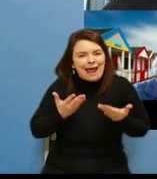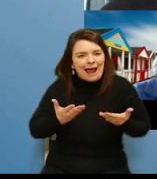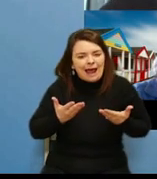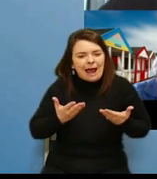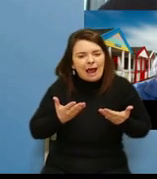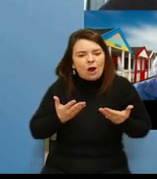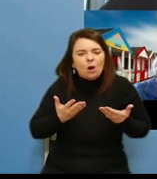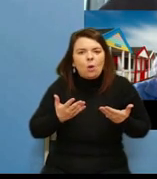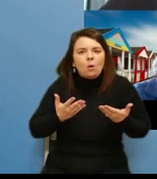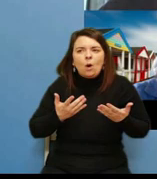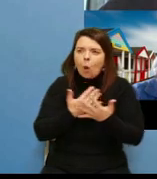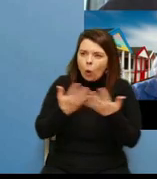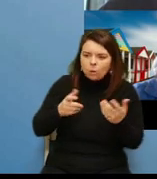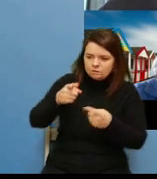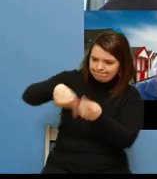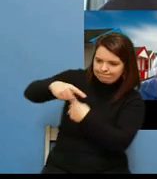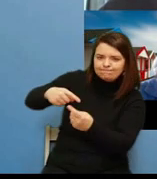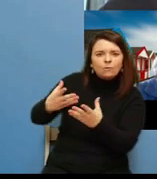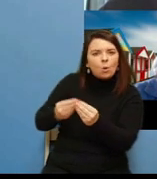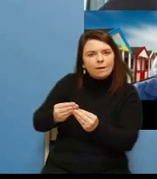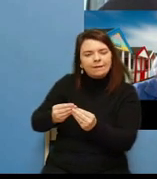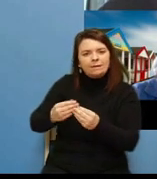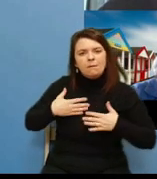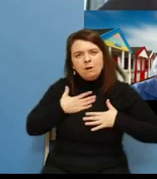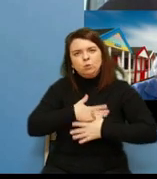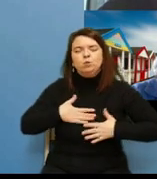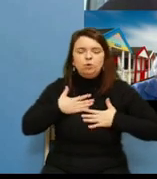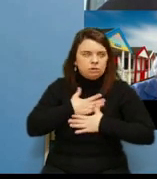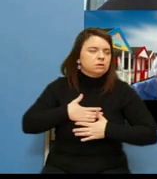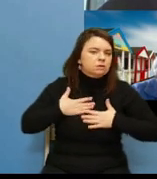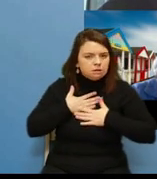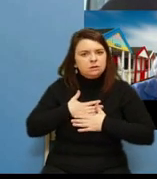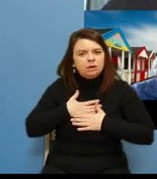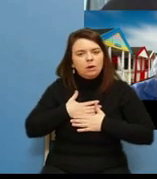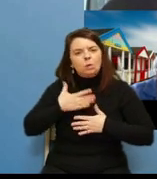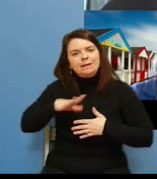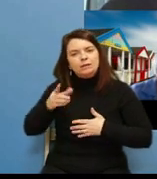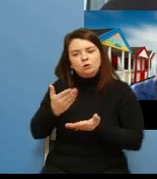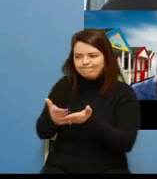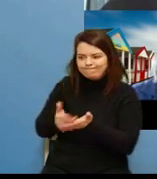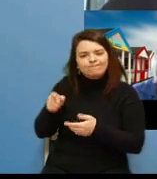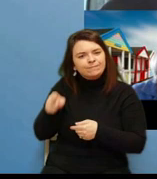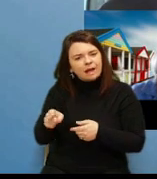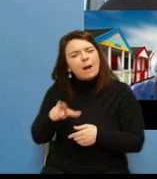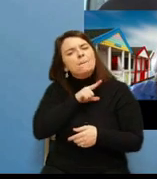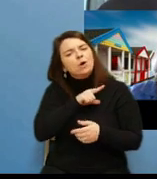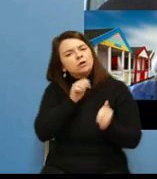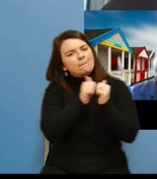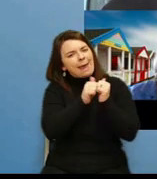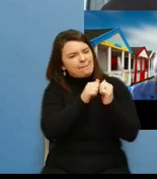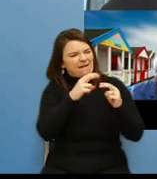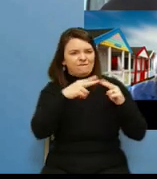have given rise to kind of lots of high emotion, and we're seeking to address that.